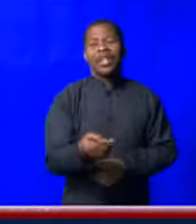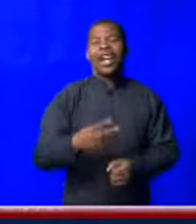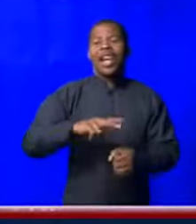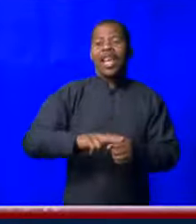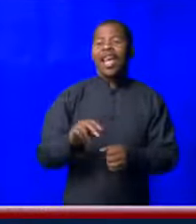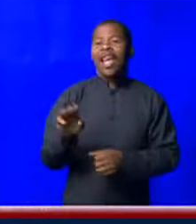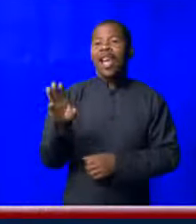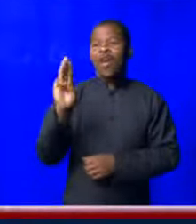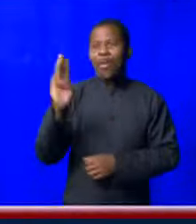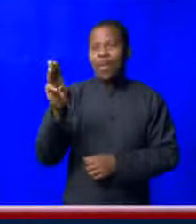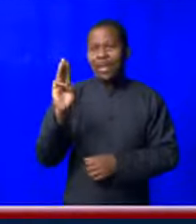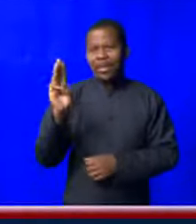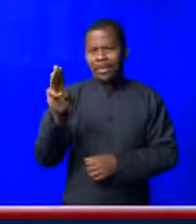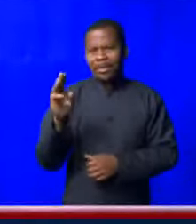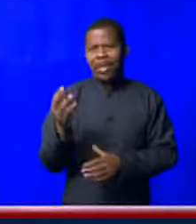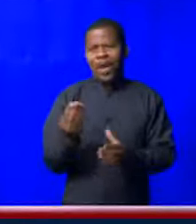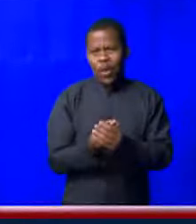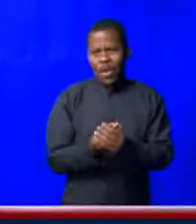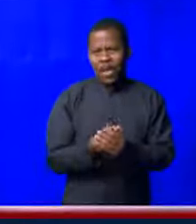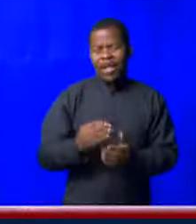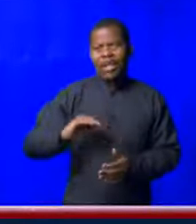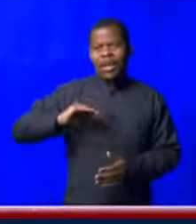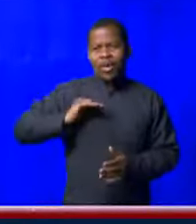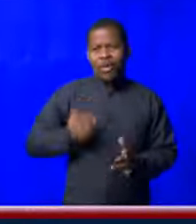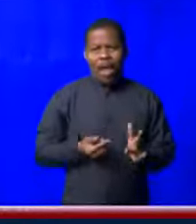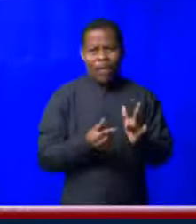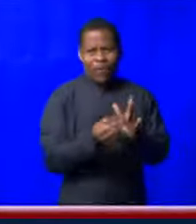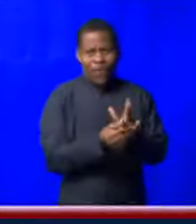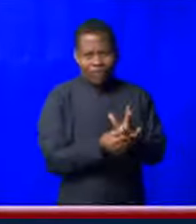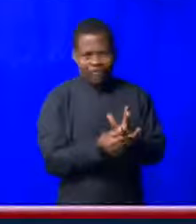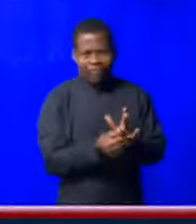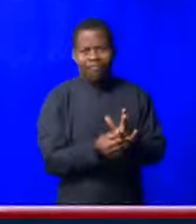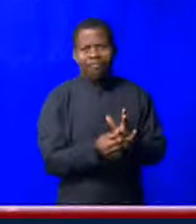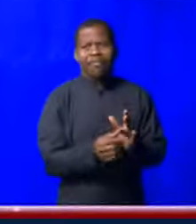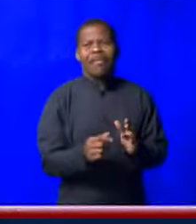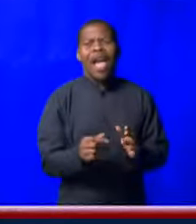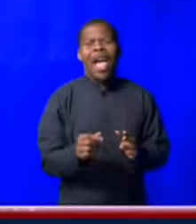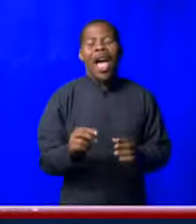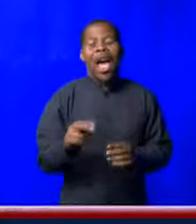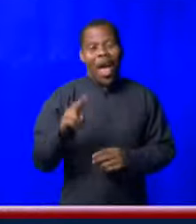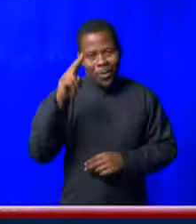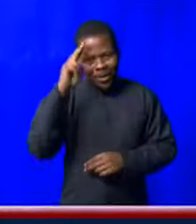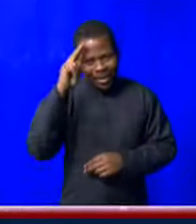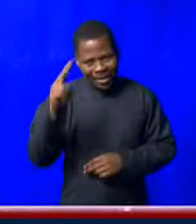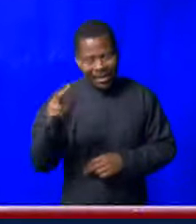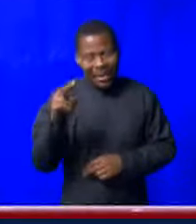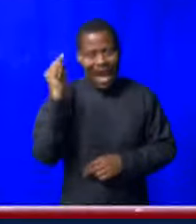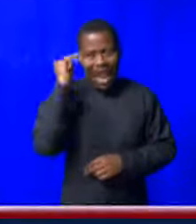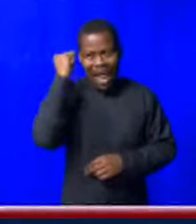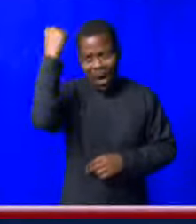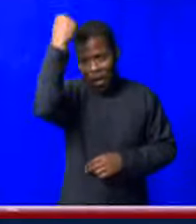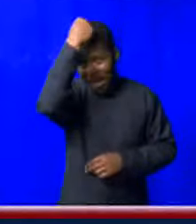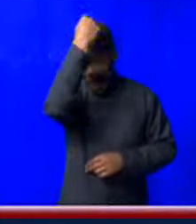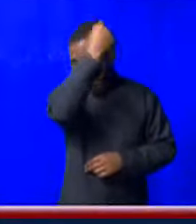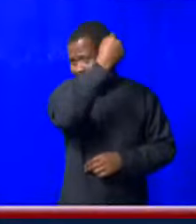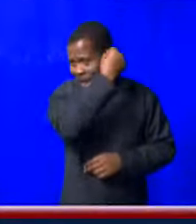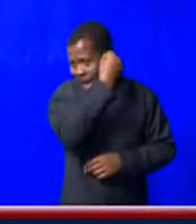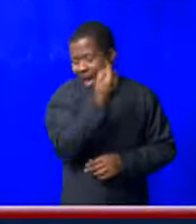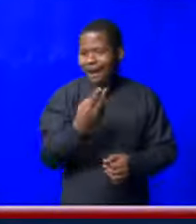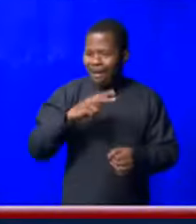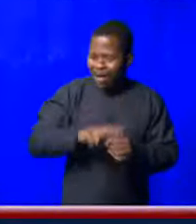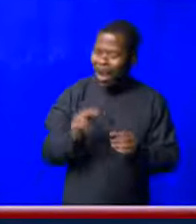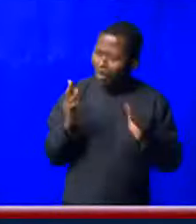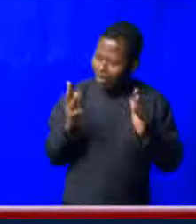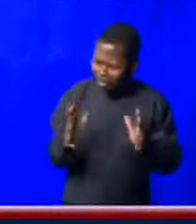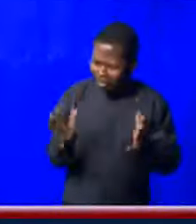ahamba nemngameli Dokotela Tshepo Motshepo uvusele ingwenyama lapho khona silo semhlaba simbongele